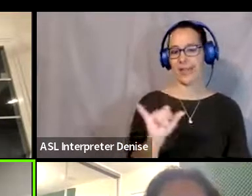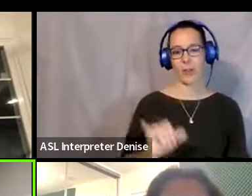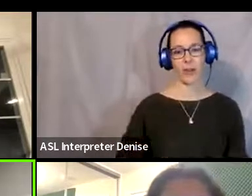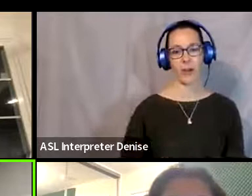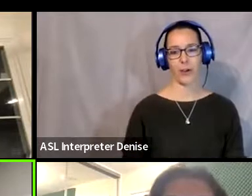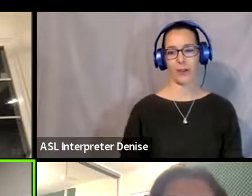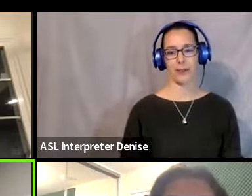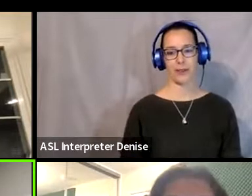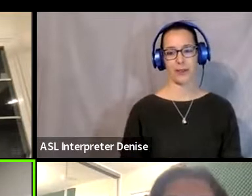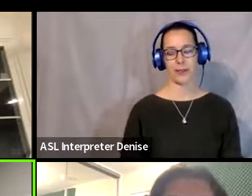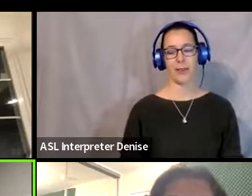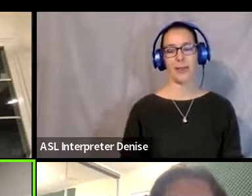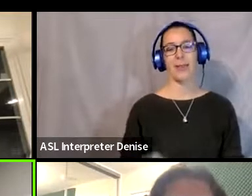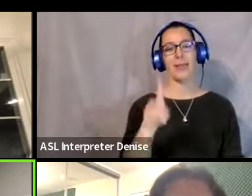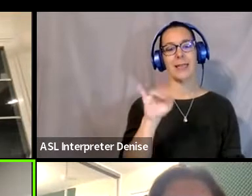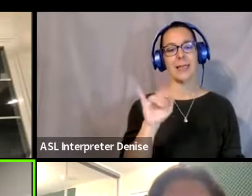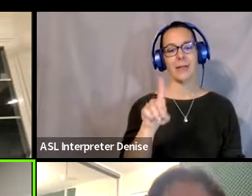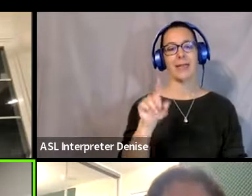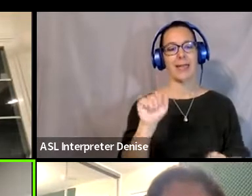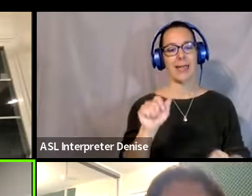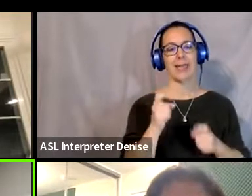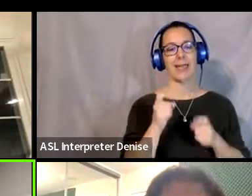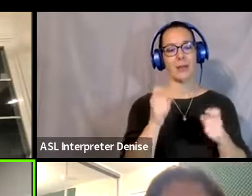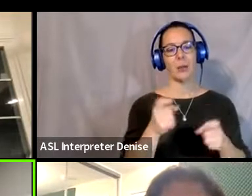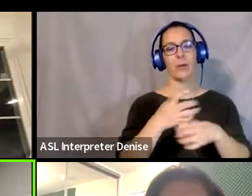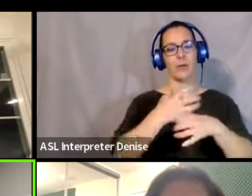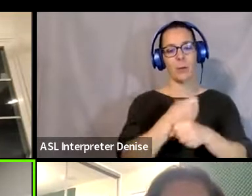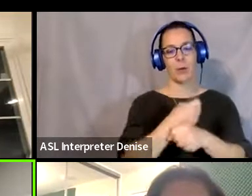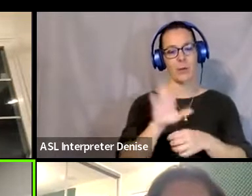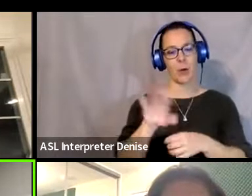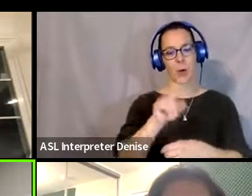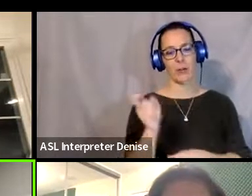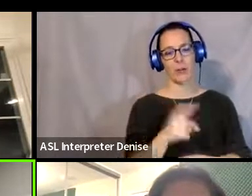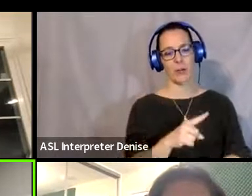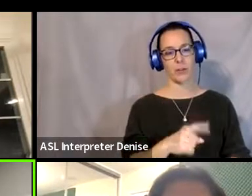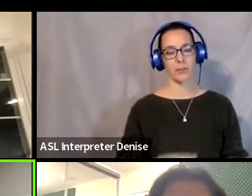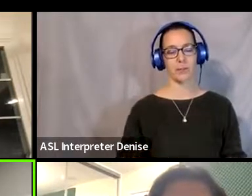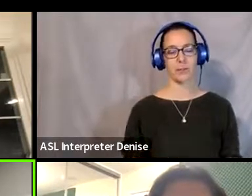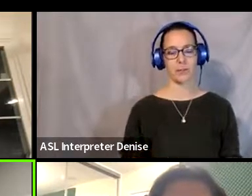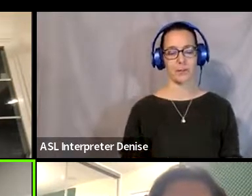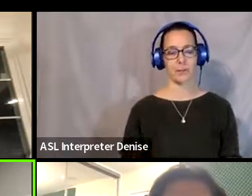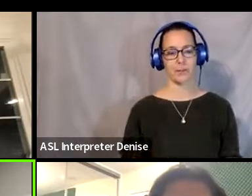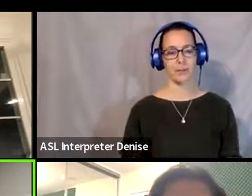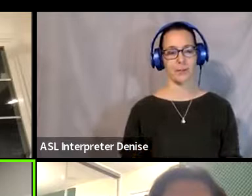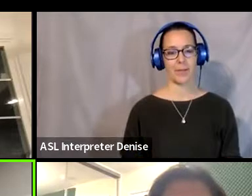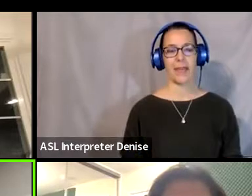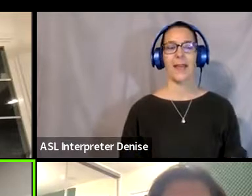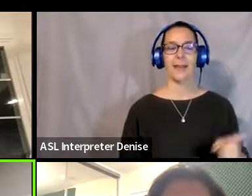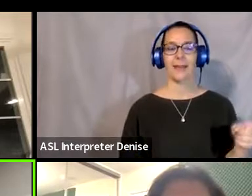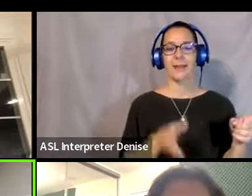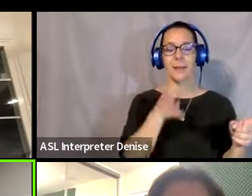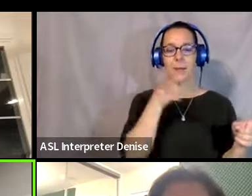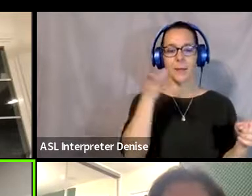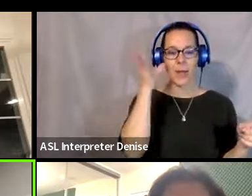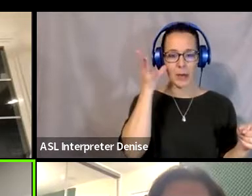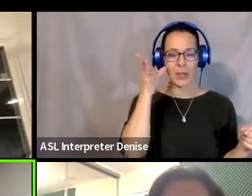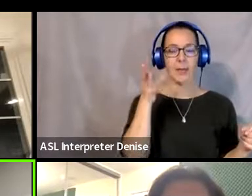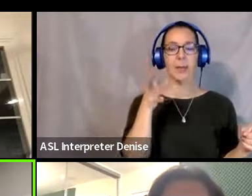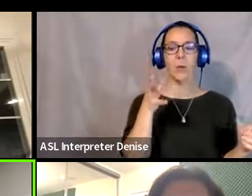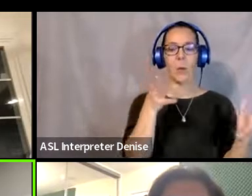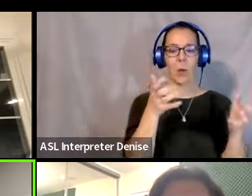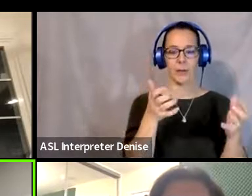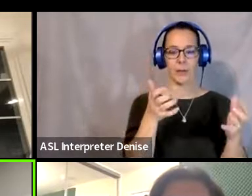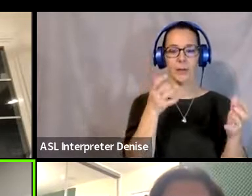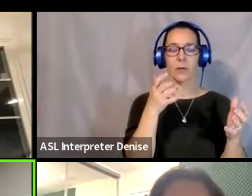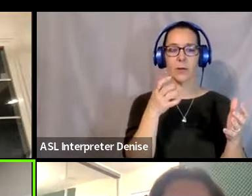you the summary. So the parent wants to know. So the parent has noticed that there